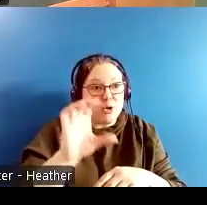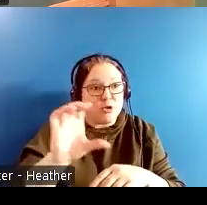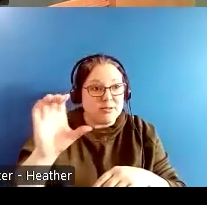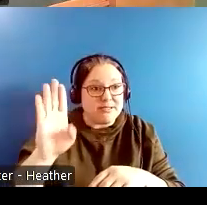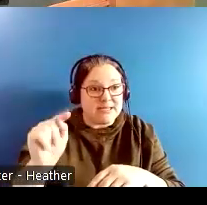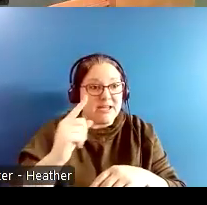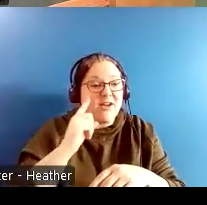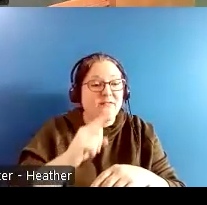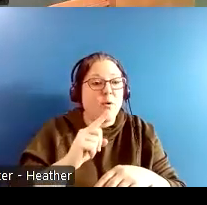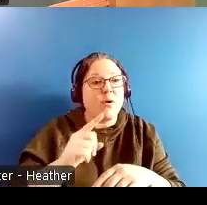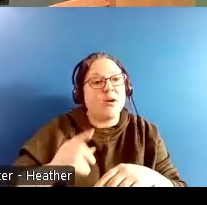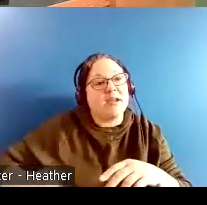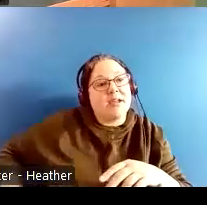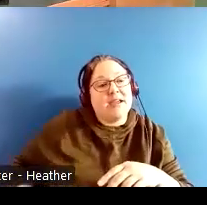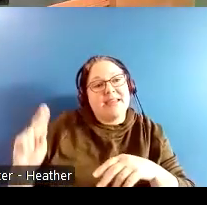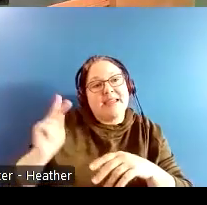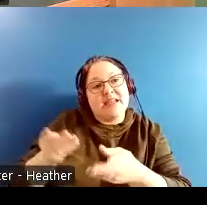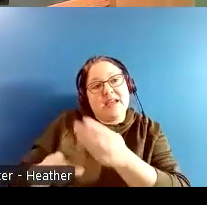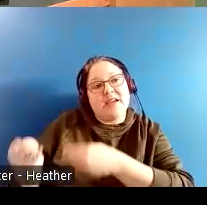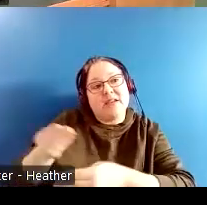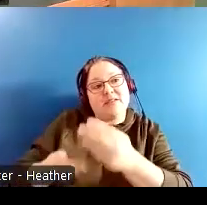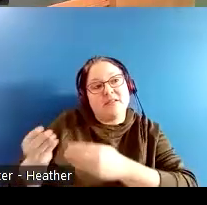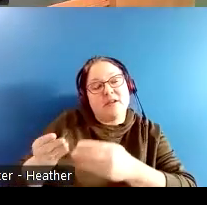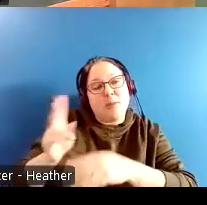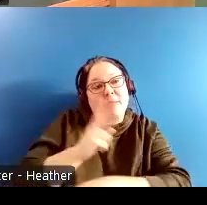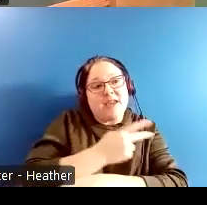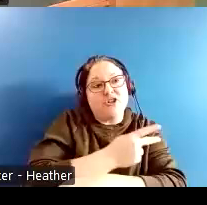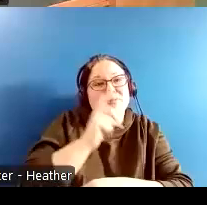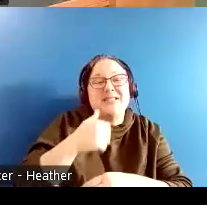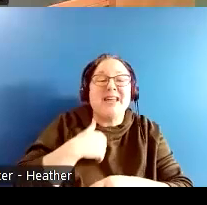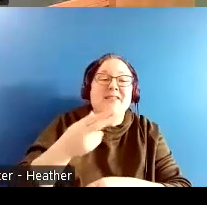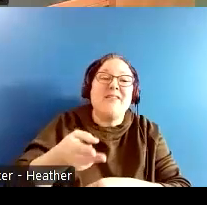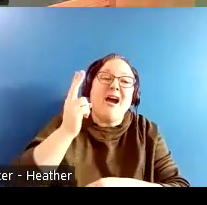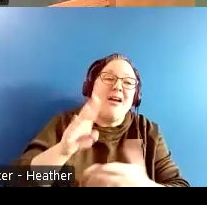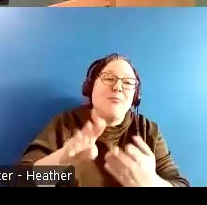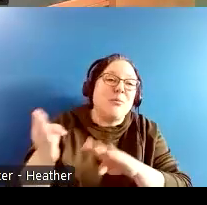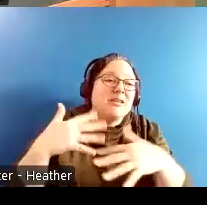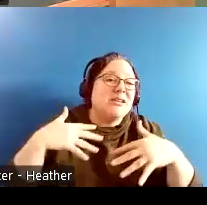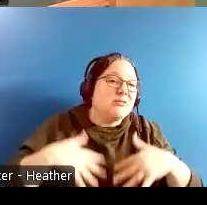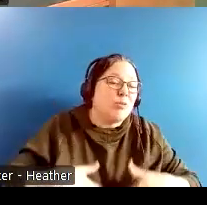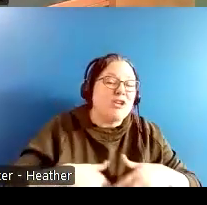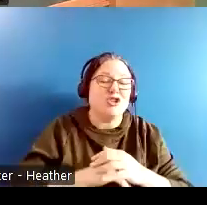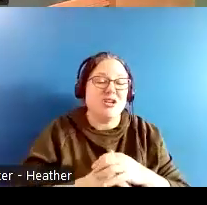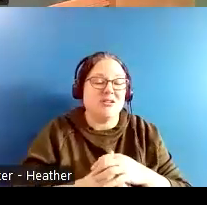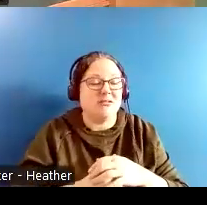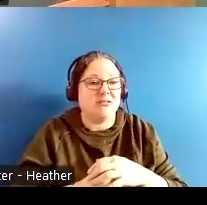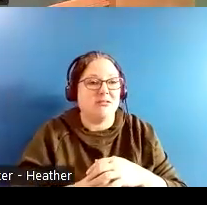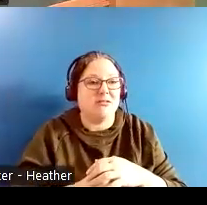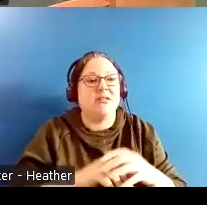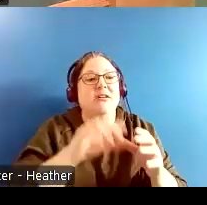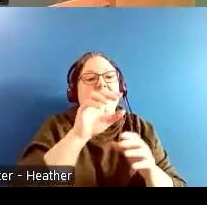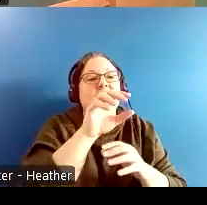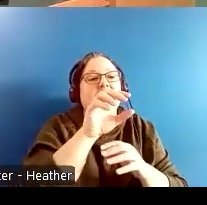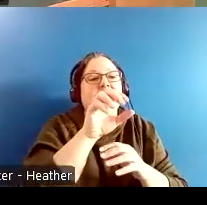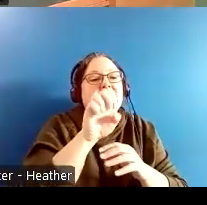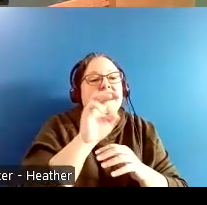captive audience sitting on those machines, and they have high rates of morbidity and depression. EMR integration, we talked